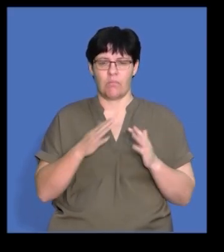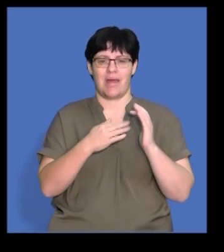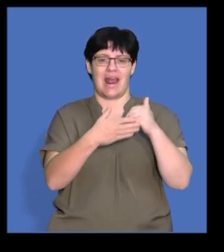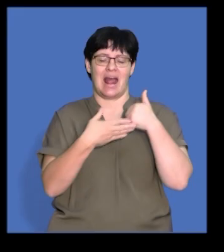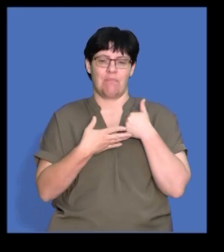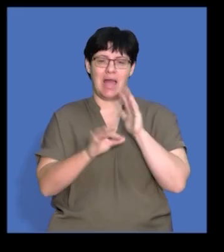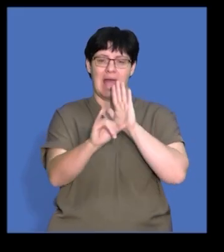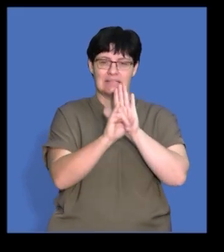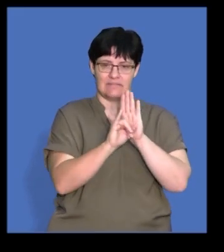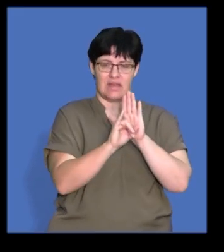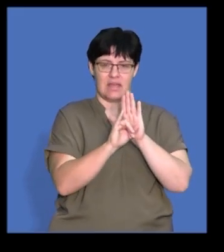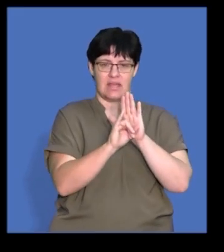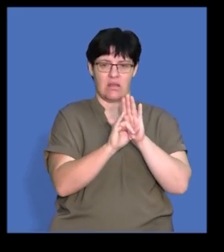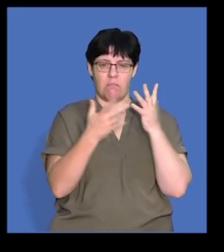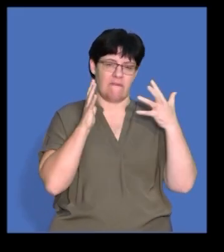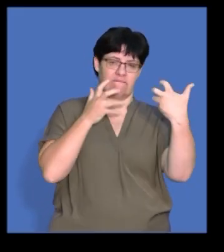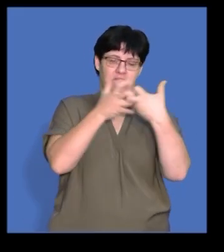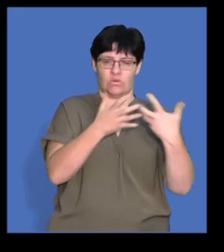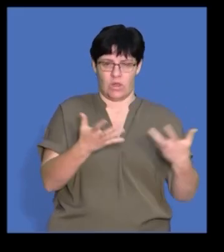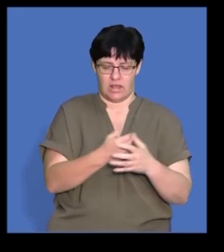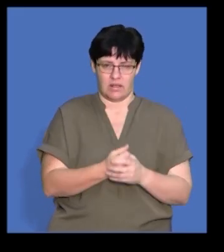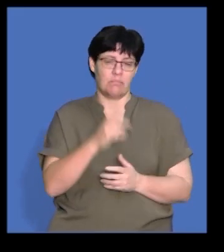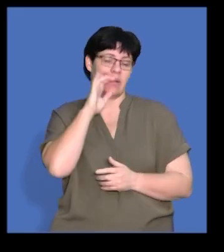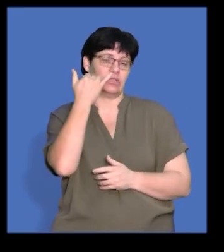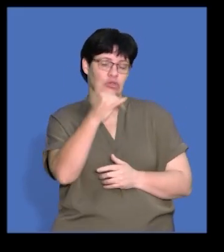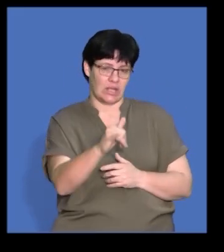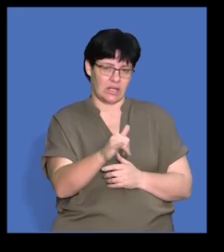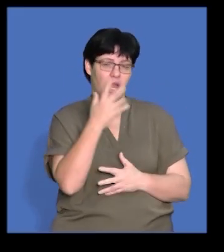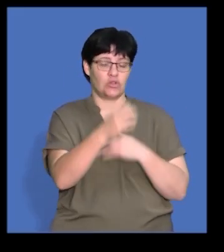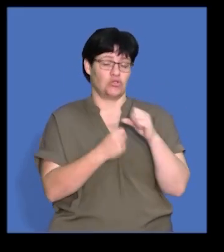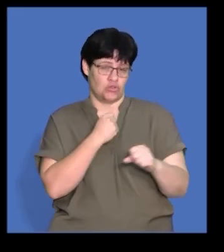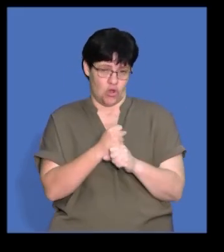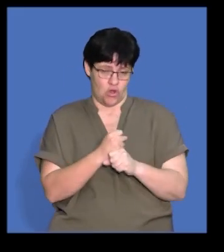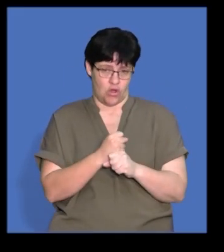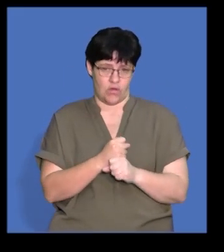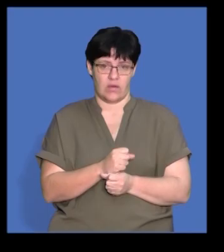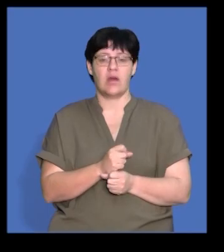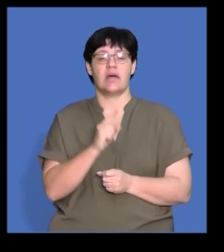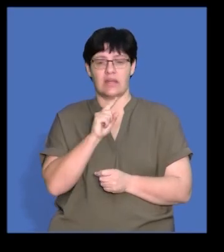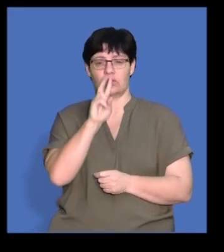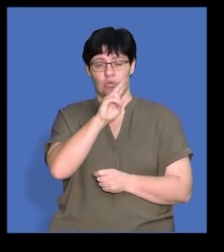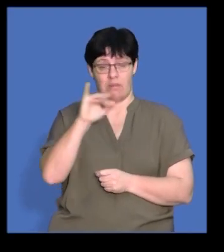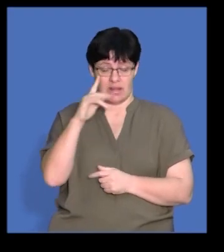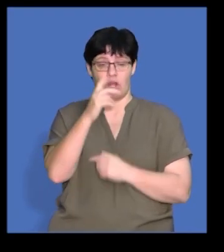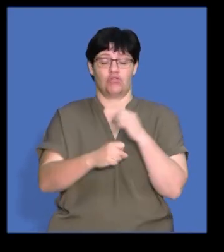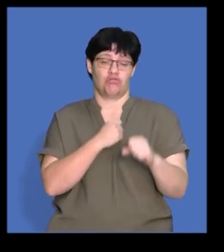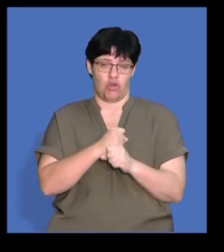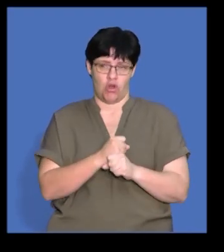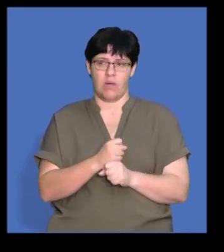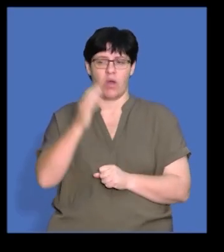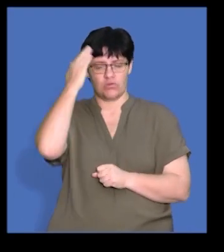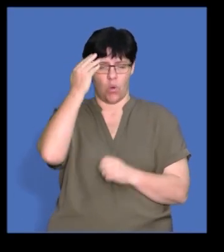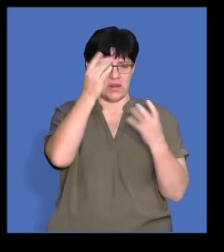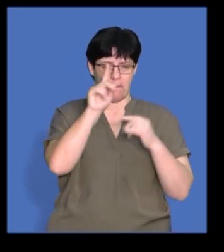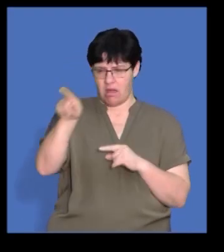me identify where it fits. So I'm checking that it's annual, and I know that that 2 million was annual, and then I'm looking for